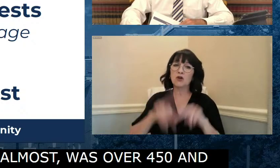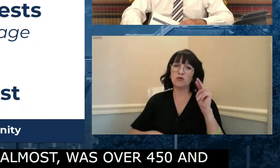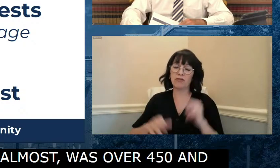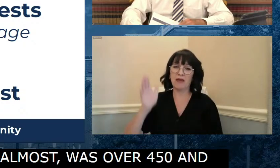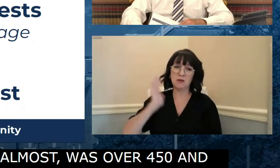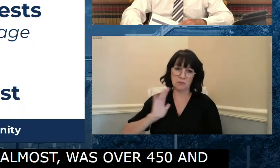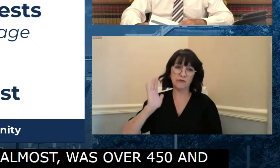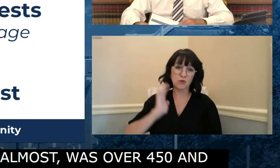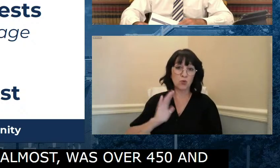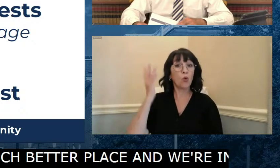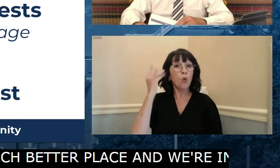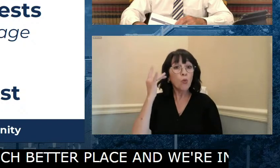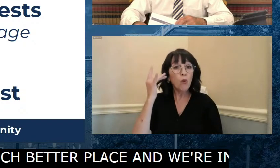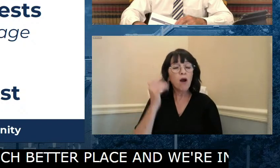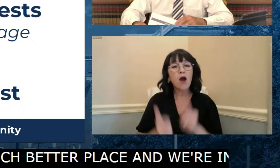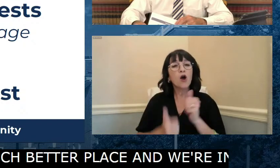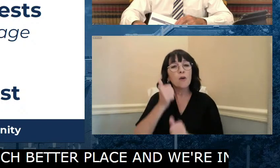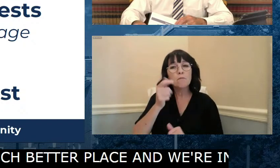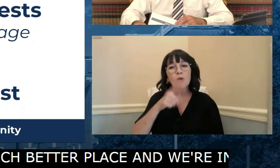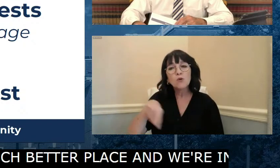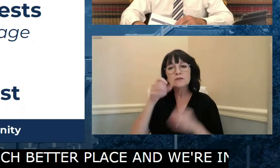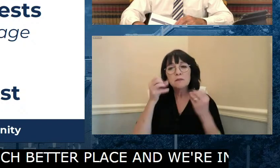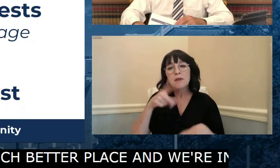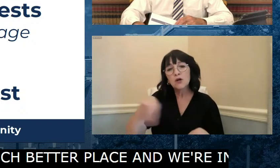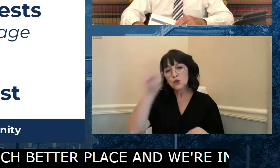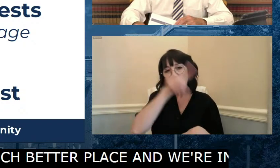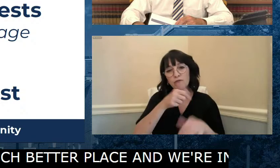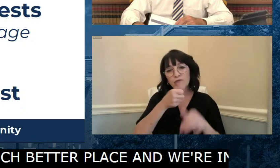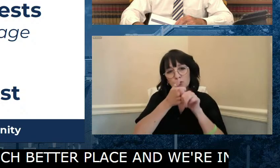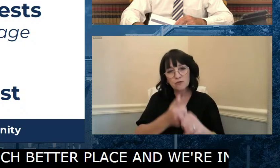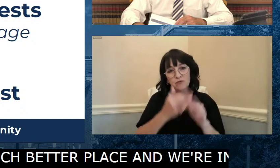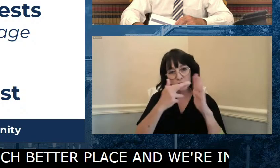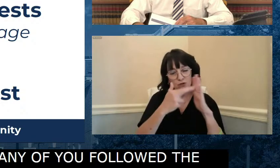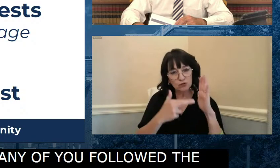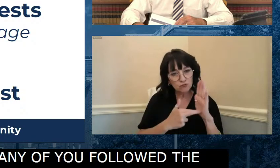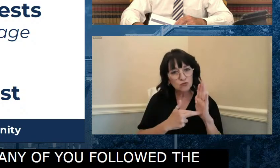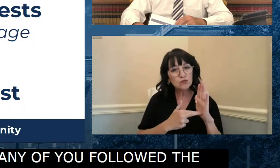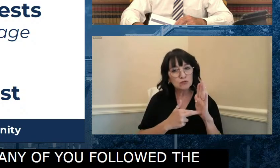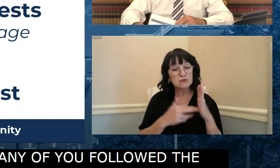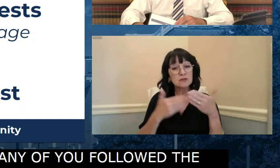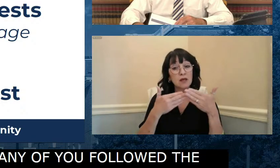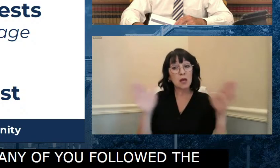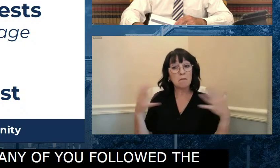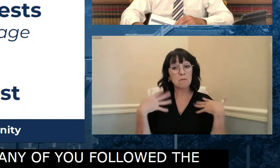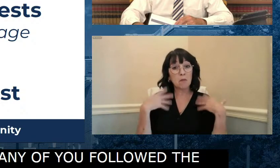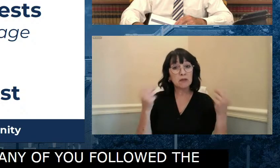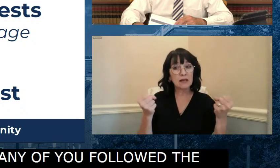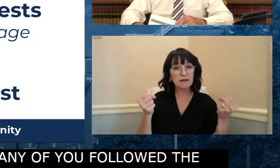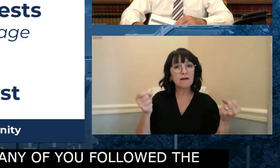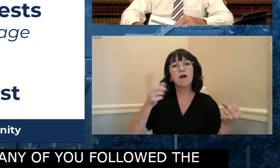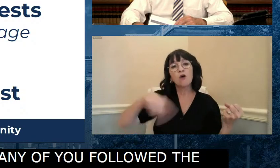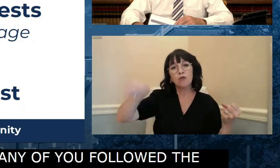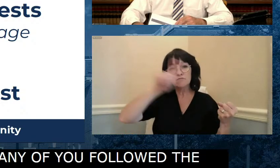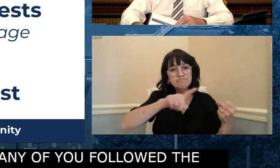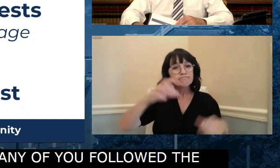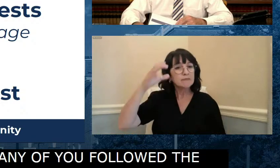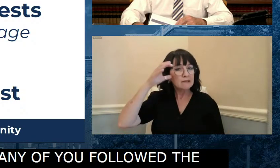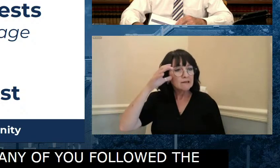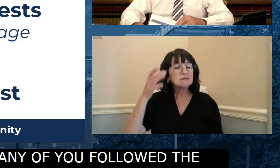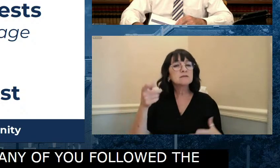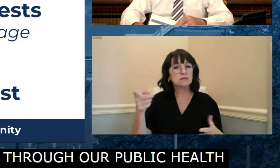followed the guidance that we were providing through our public health team that we were getting from Centers for Disease